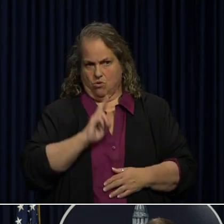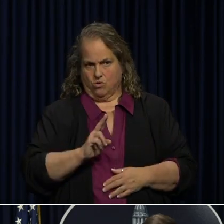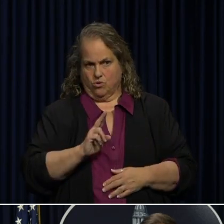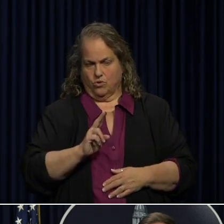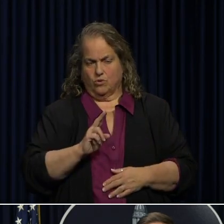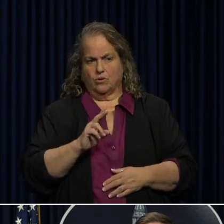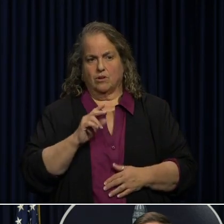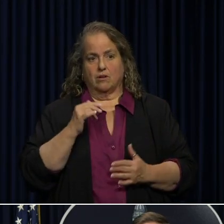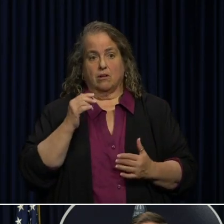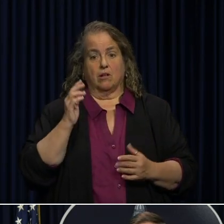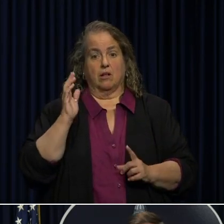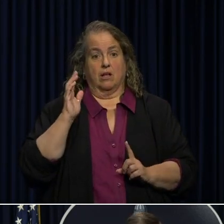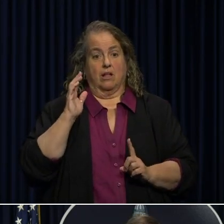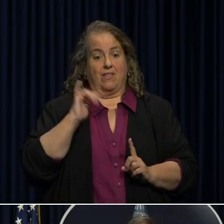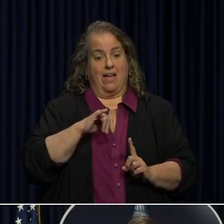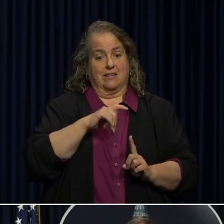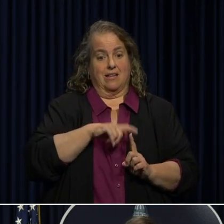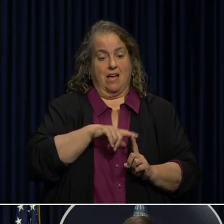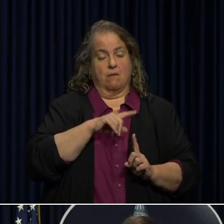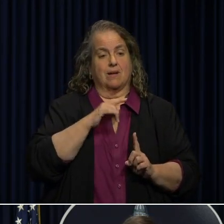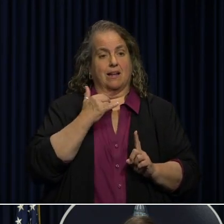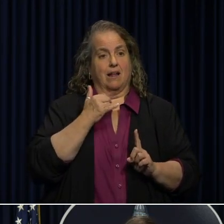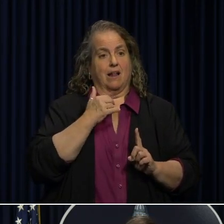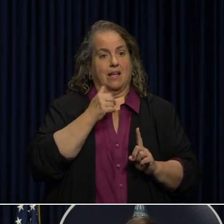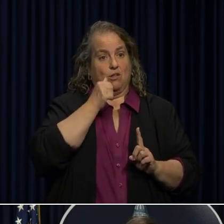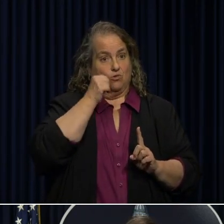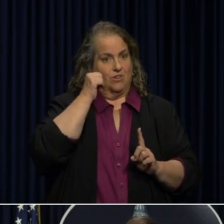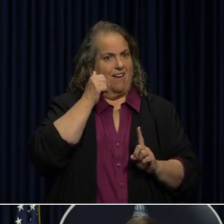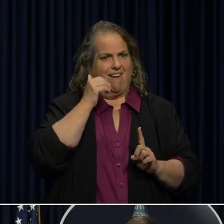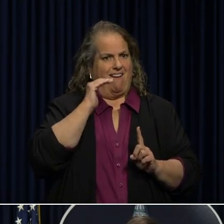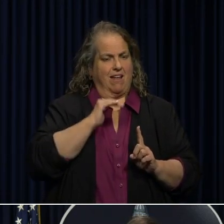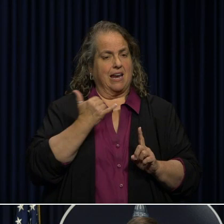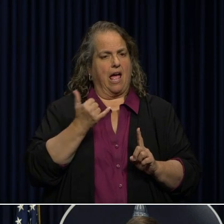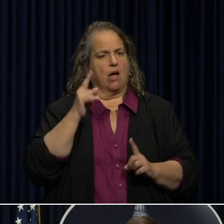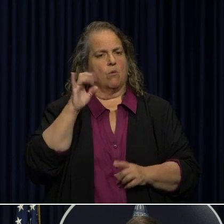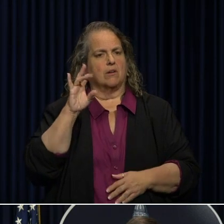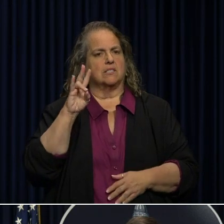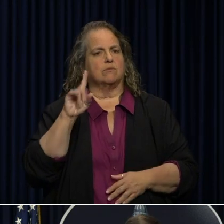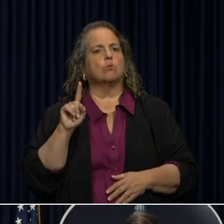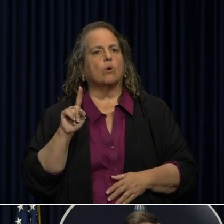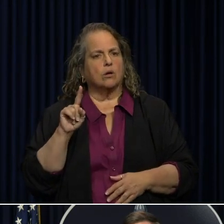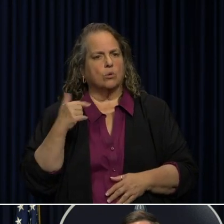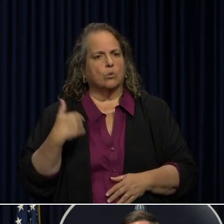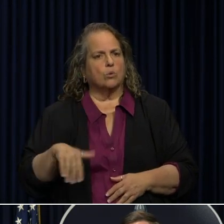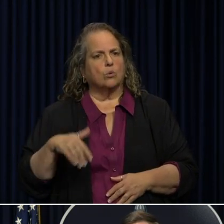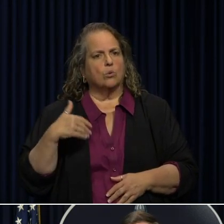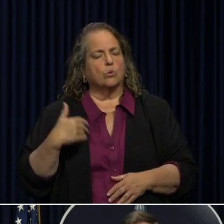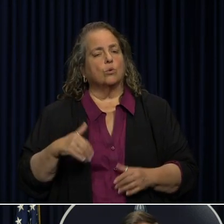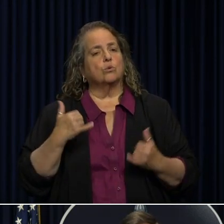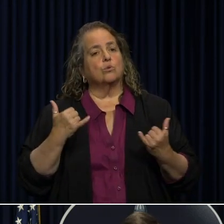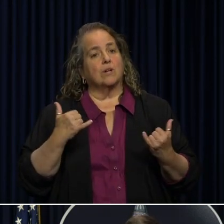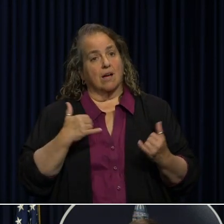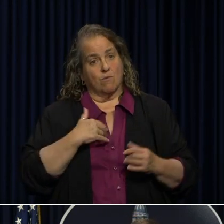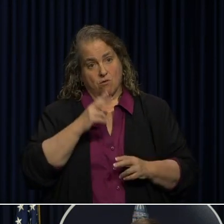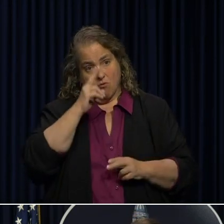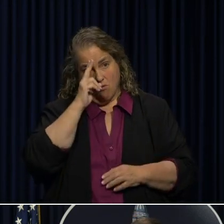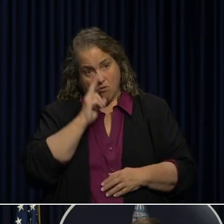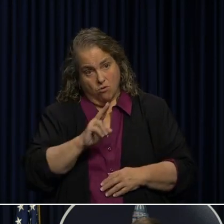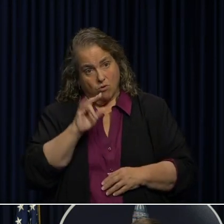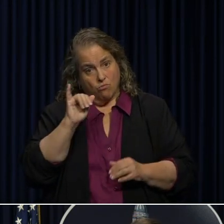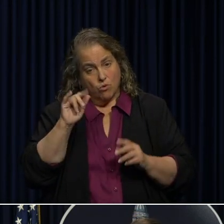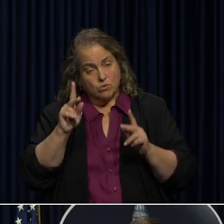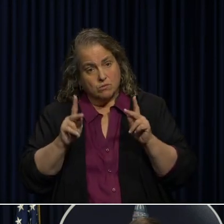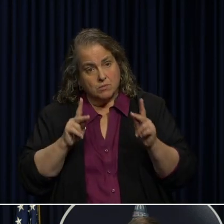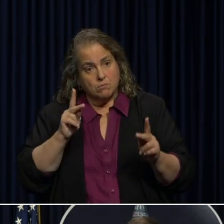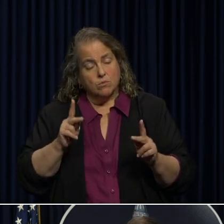to 171 that quickly. Today we honored them by having